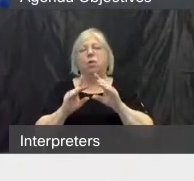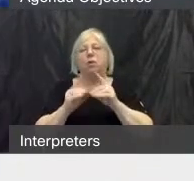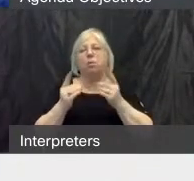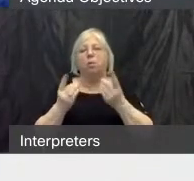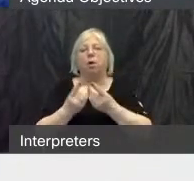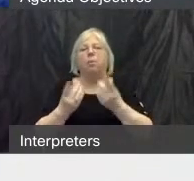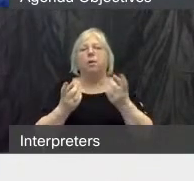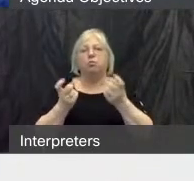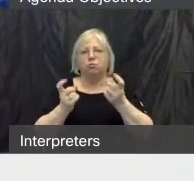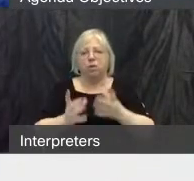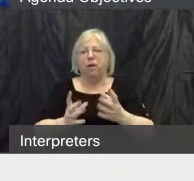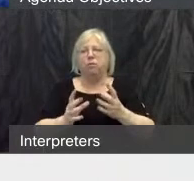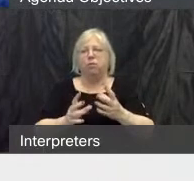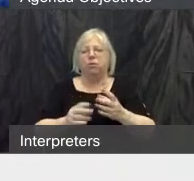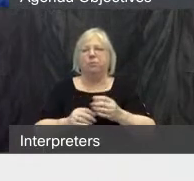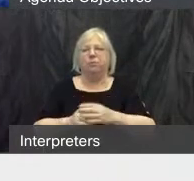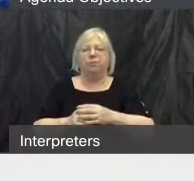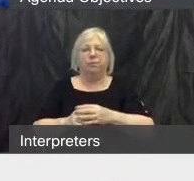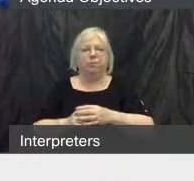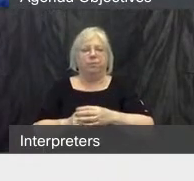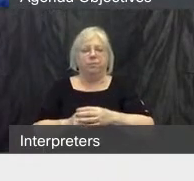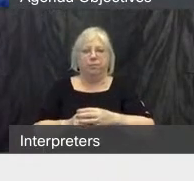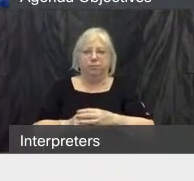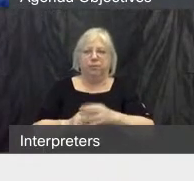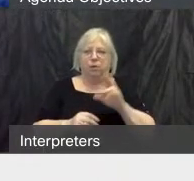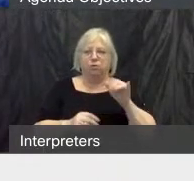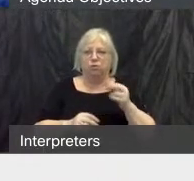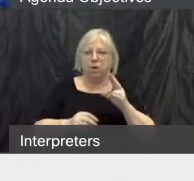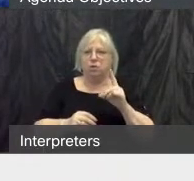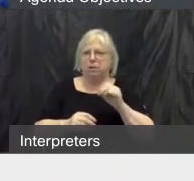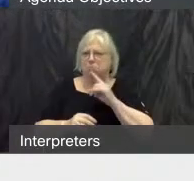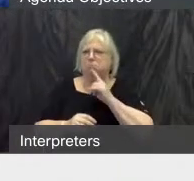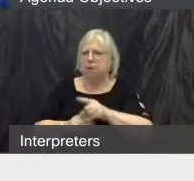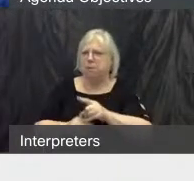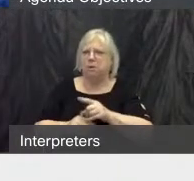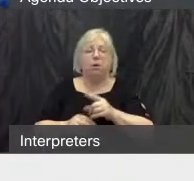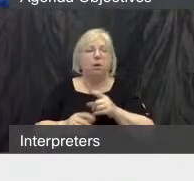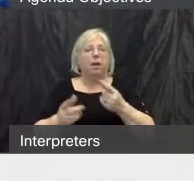and driving equity from that standpoint. Absolutely. Director Webb.